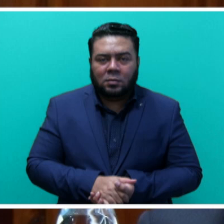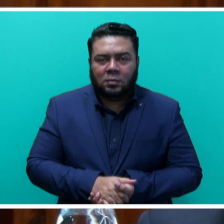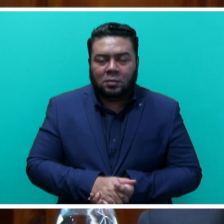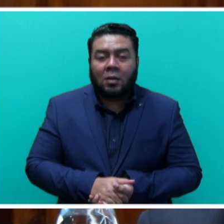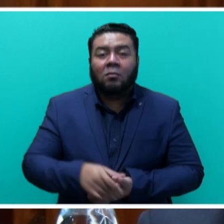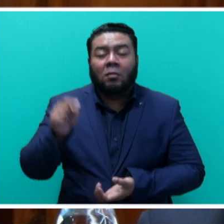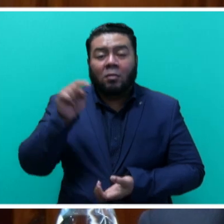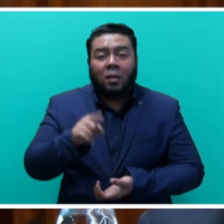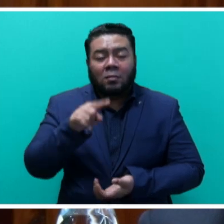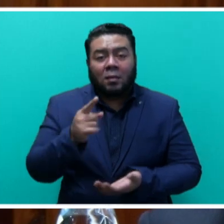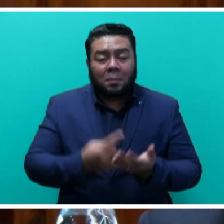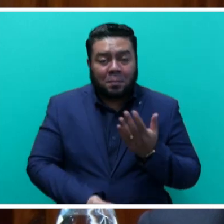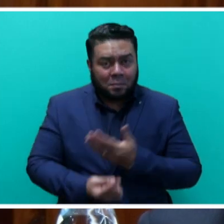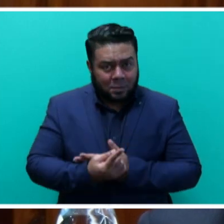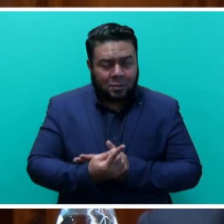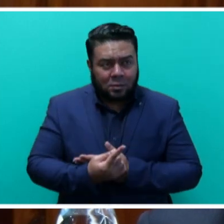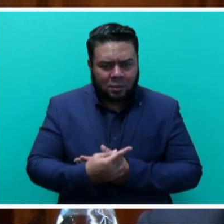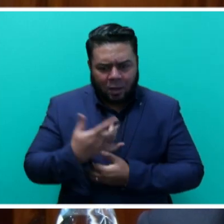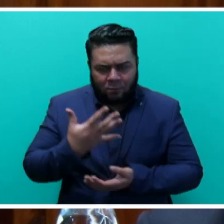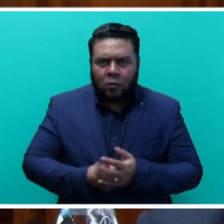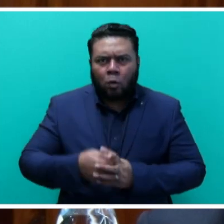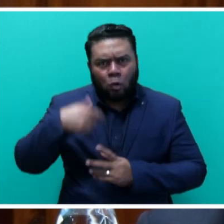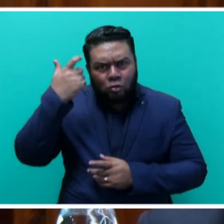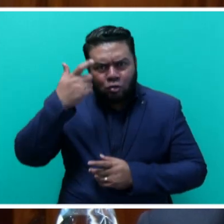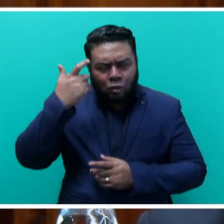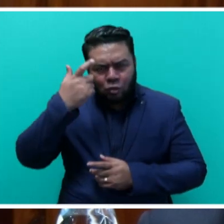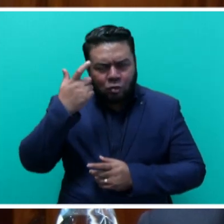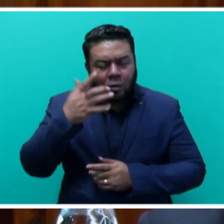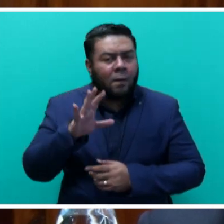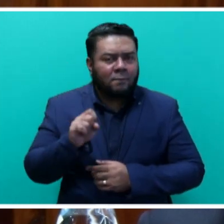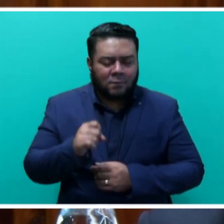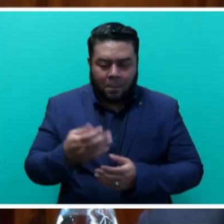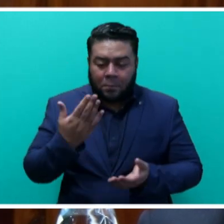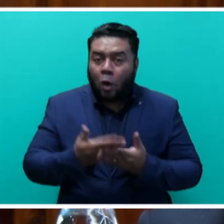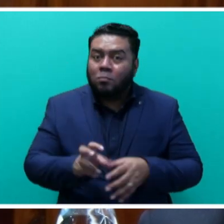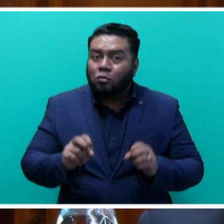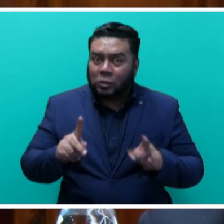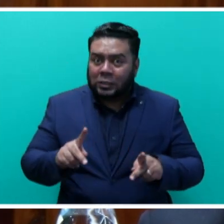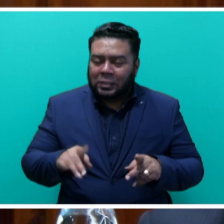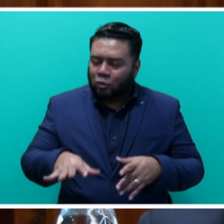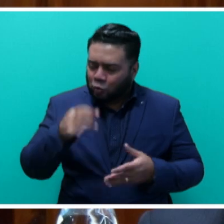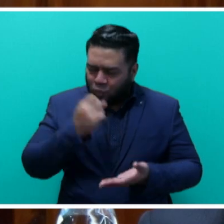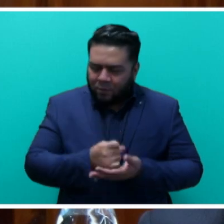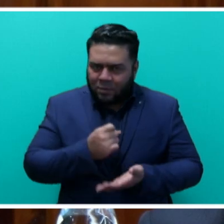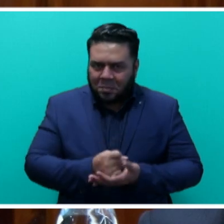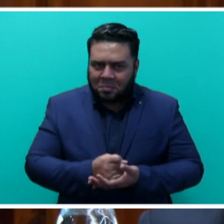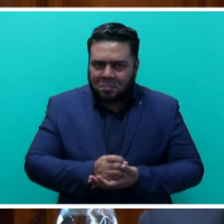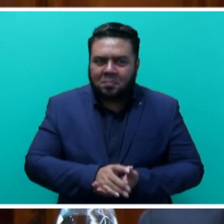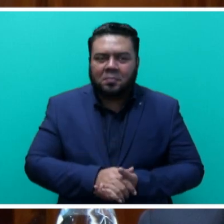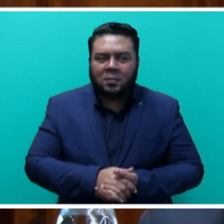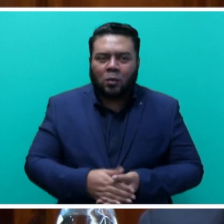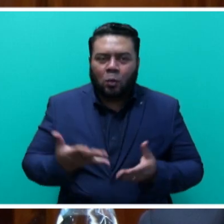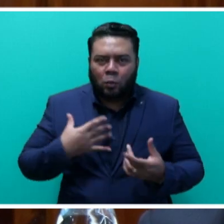This incident has understandably raised concerns, but it also presents an opportunity to reaffirm our